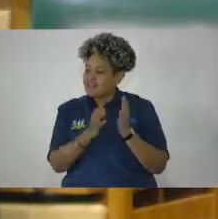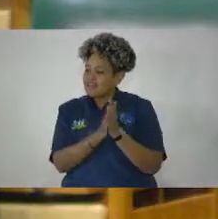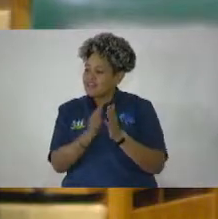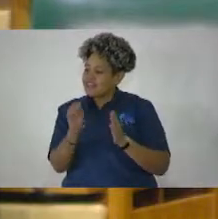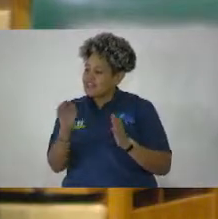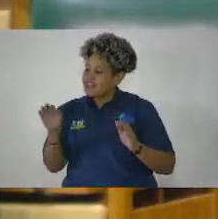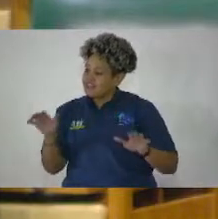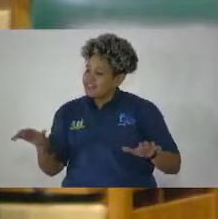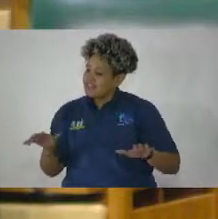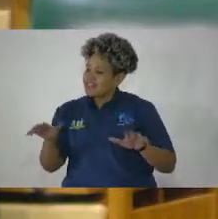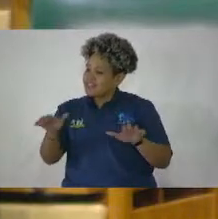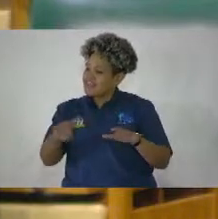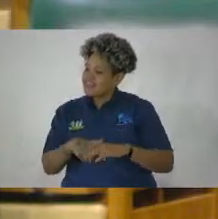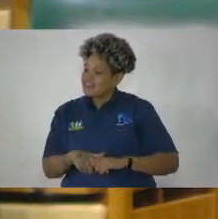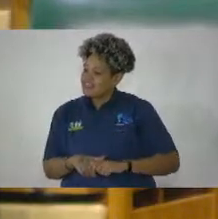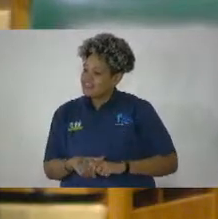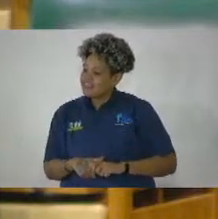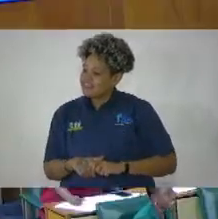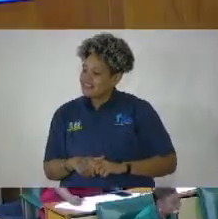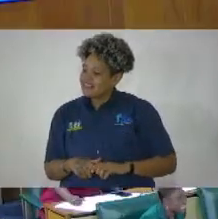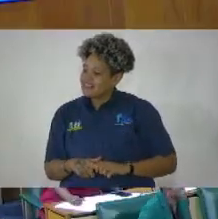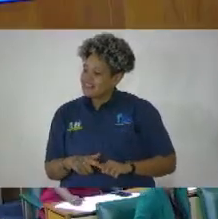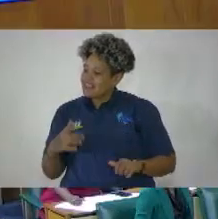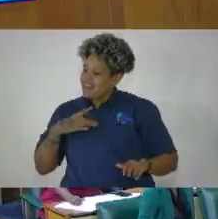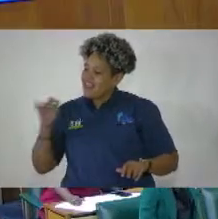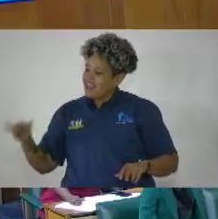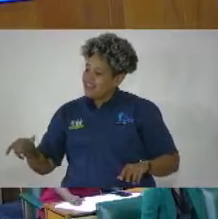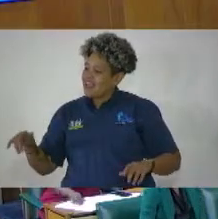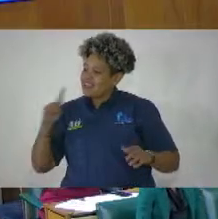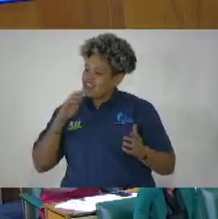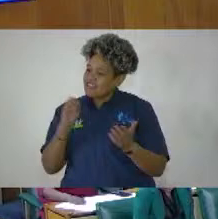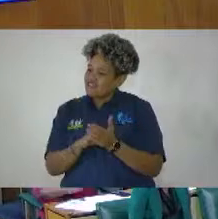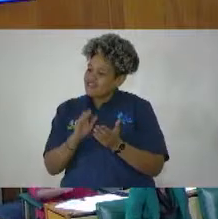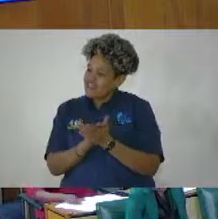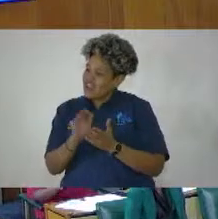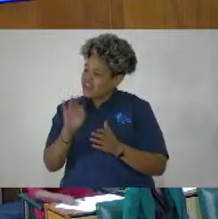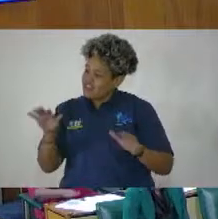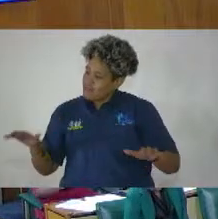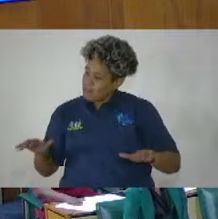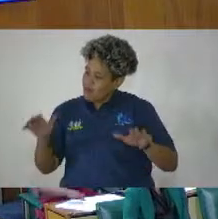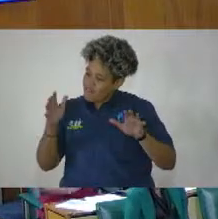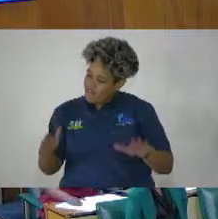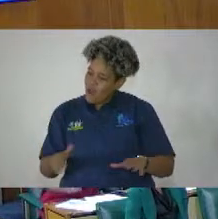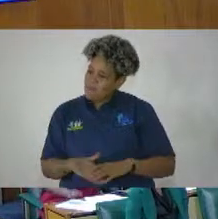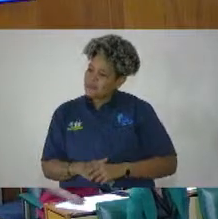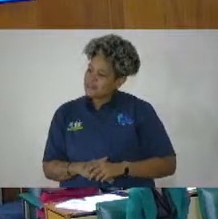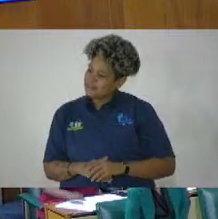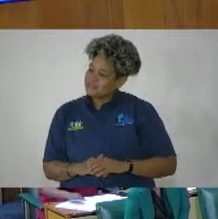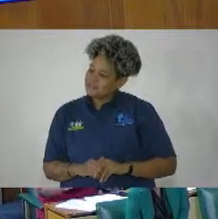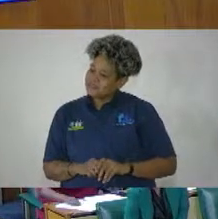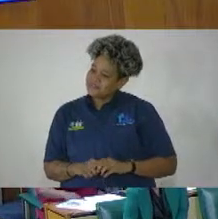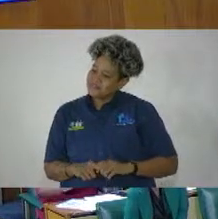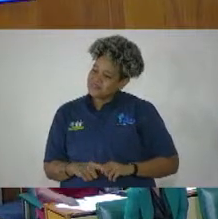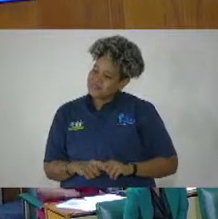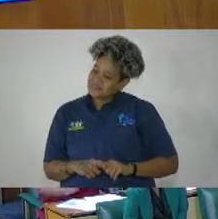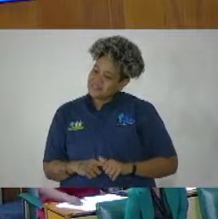A record of performance. I like that. Yes. I like that. I like that. I like that.